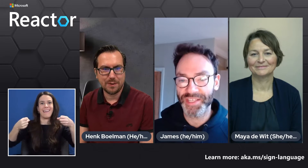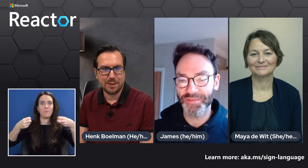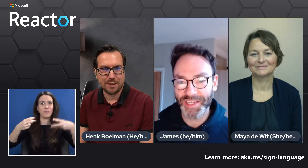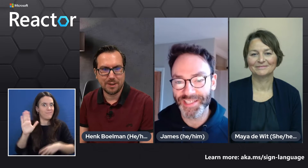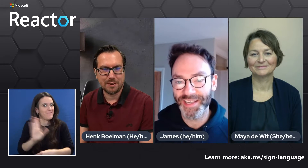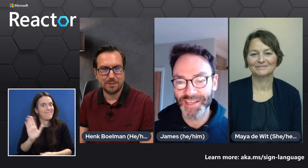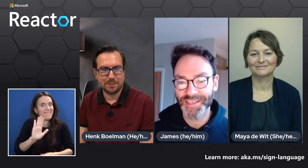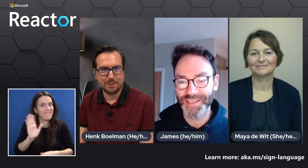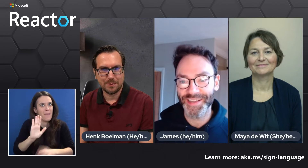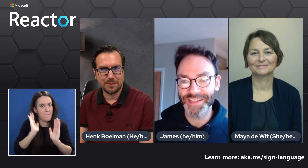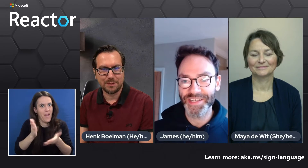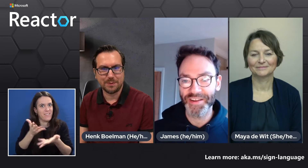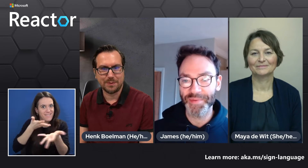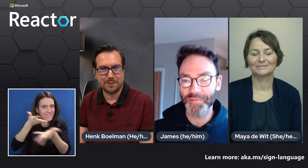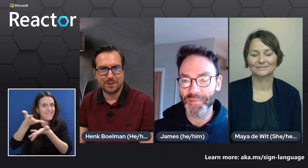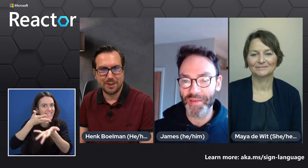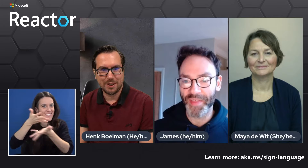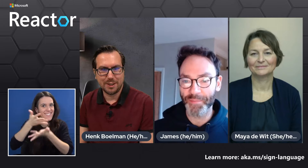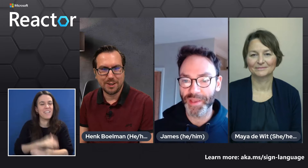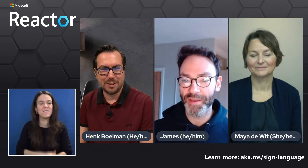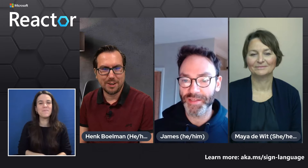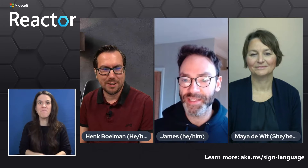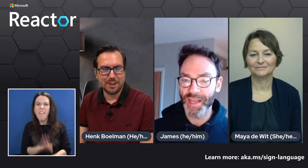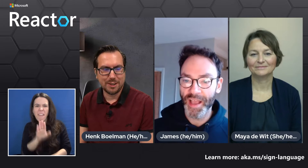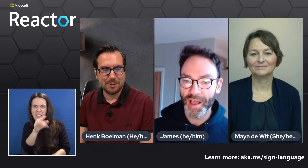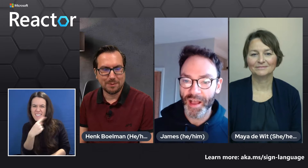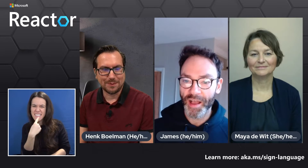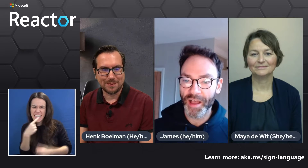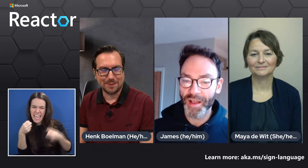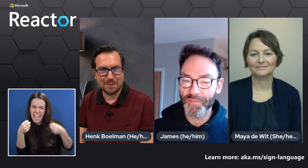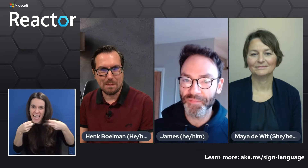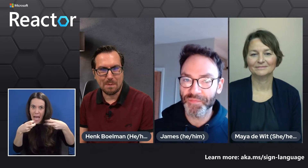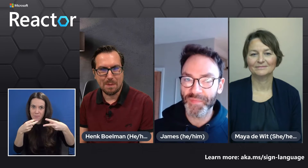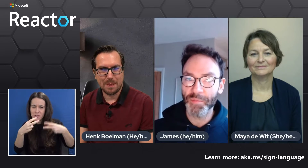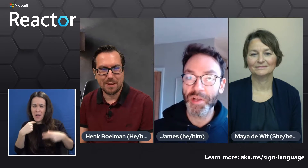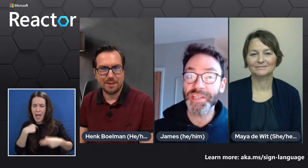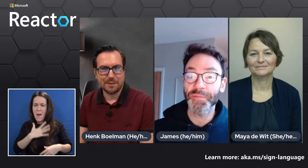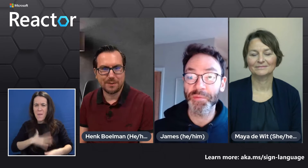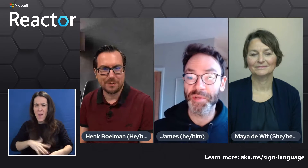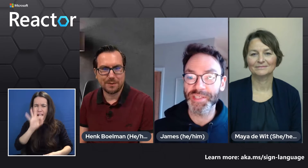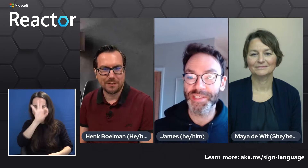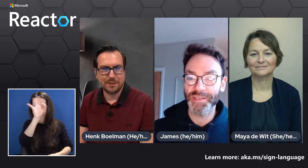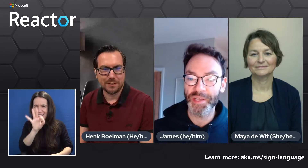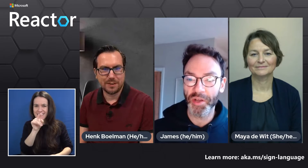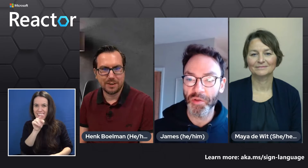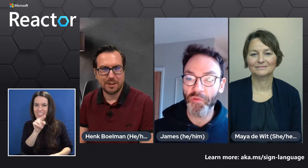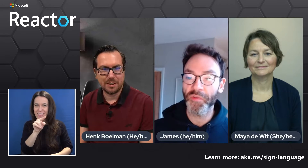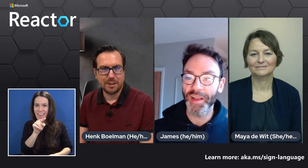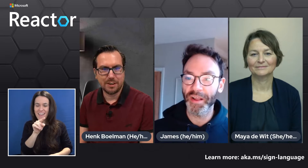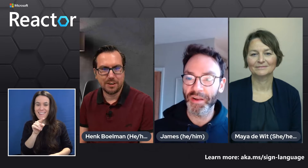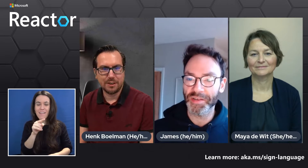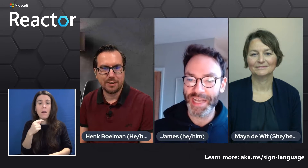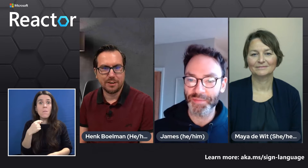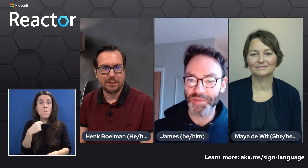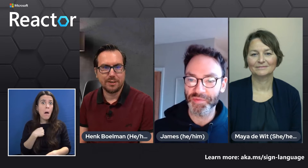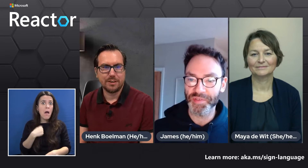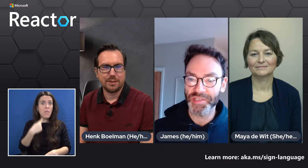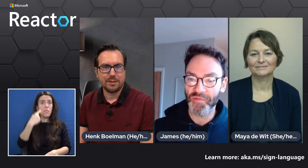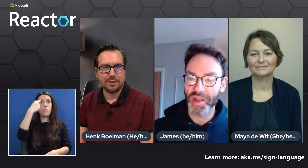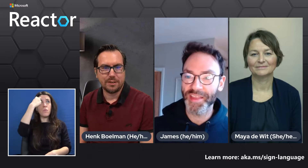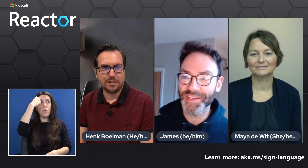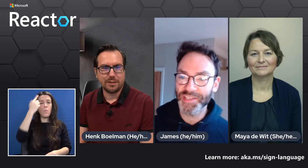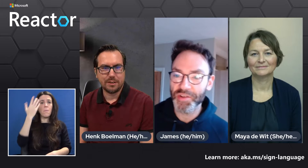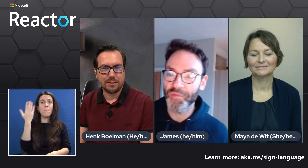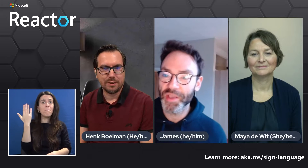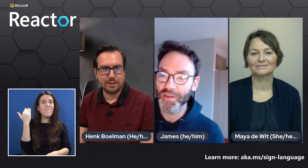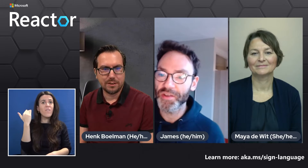that's an interesting one, actually. Let's hear a bit more about that, because my assumption was, offering closed captions was